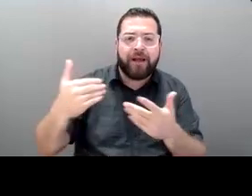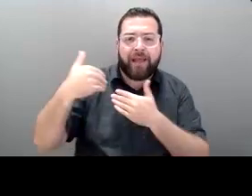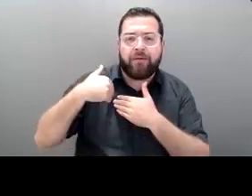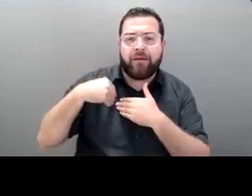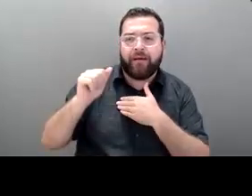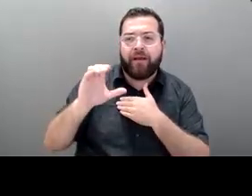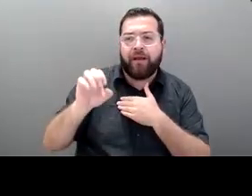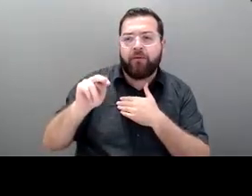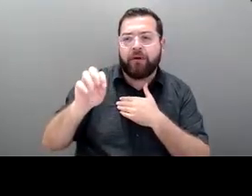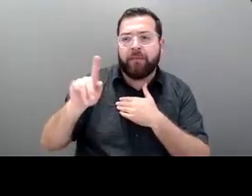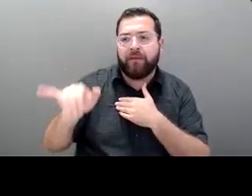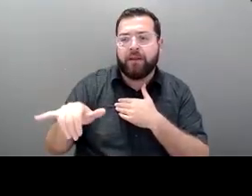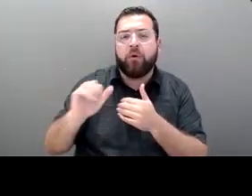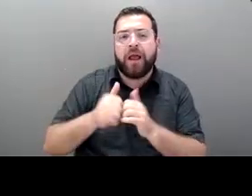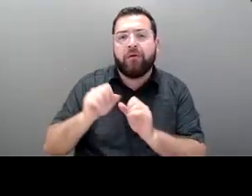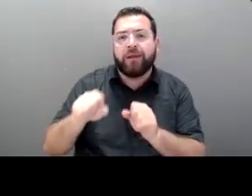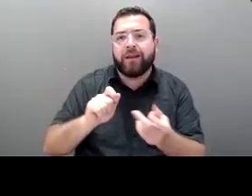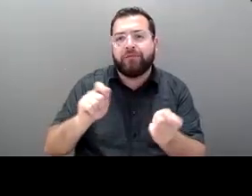that.